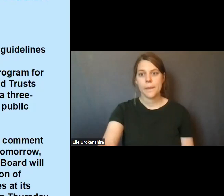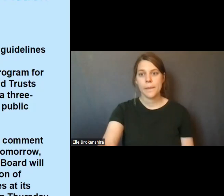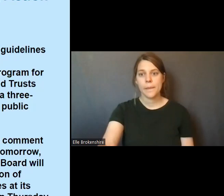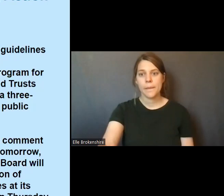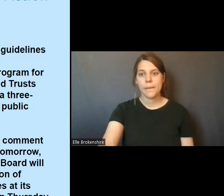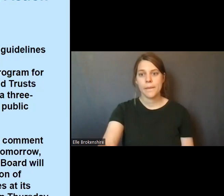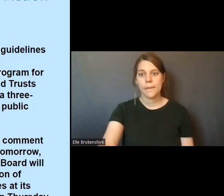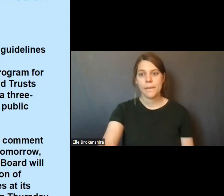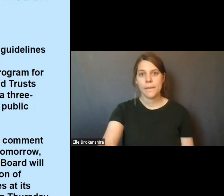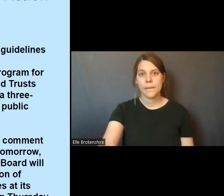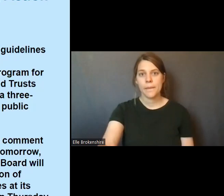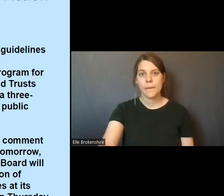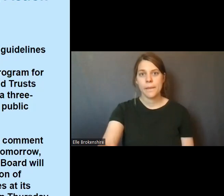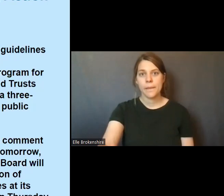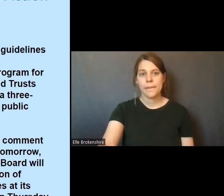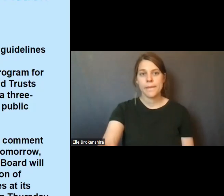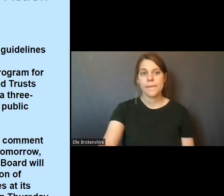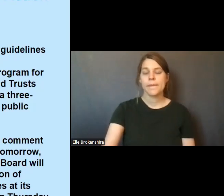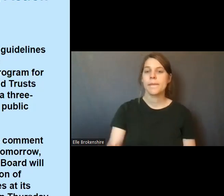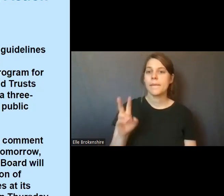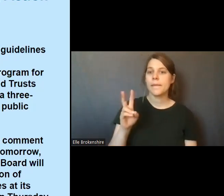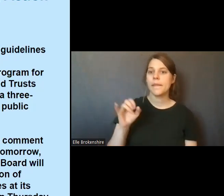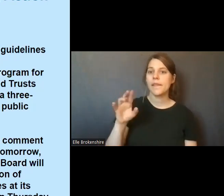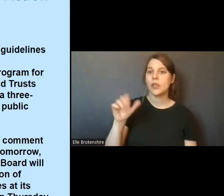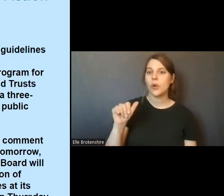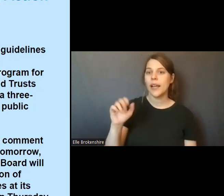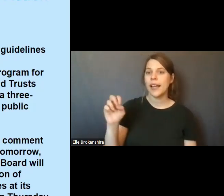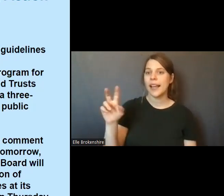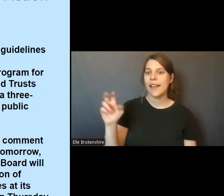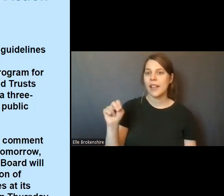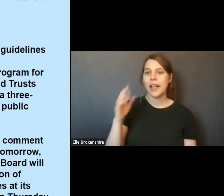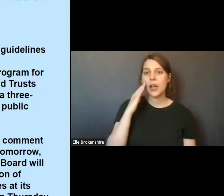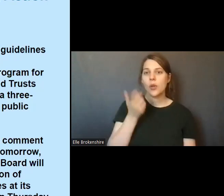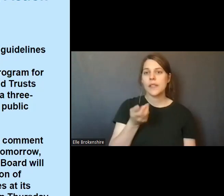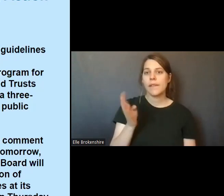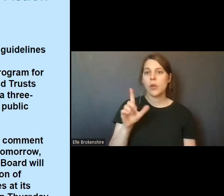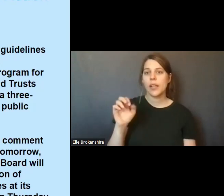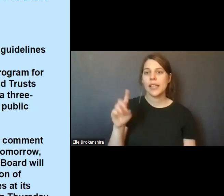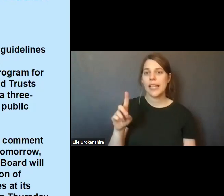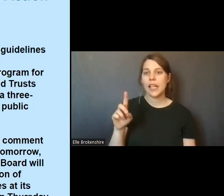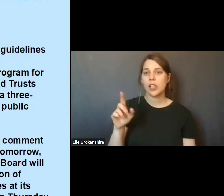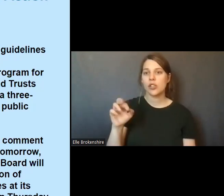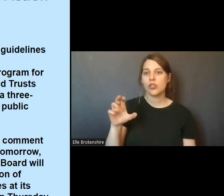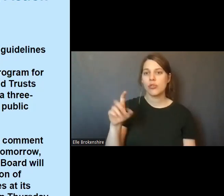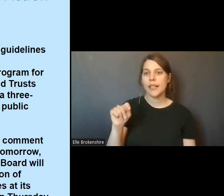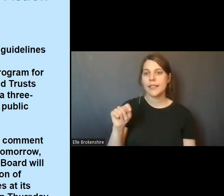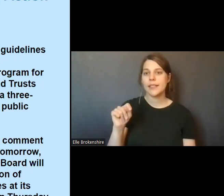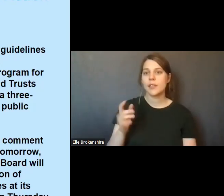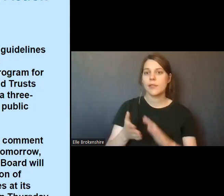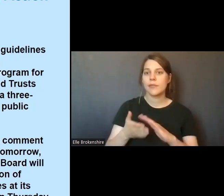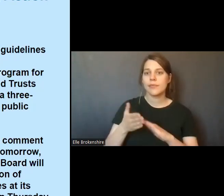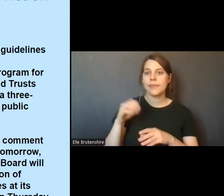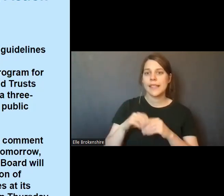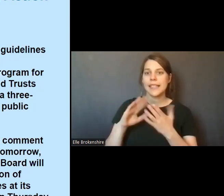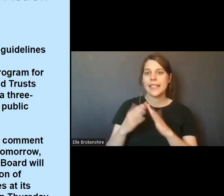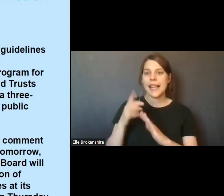Victoria or Evan, I know there's a few land trusts operating within the city. I think